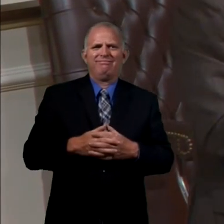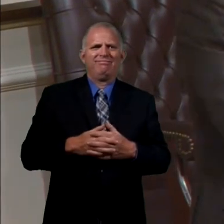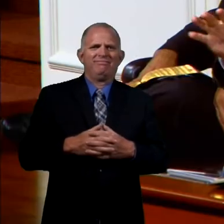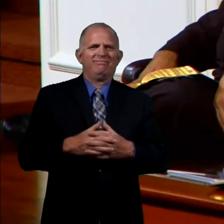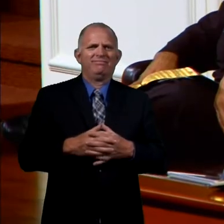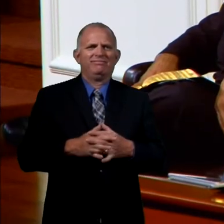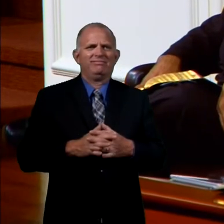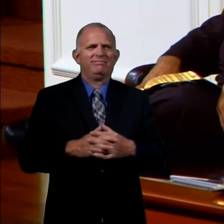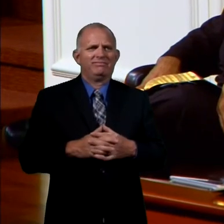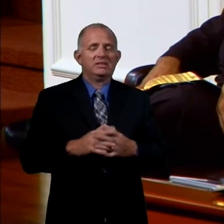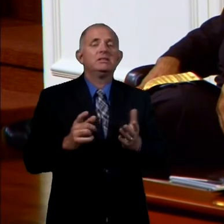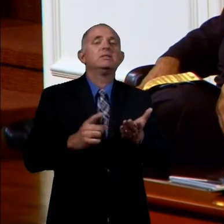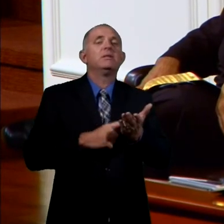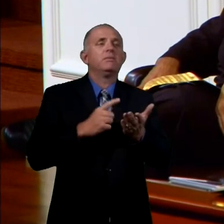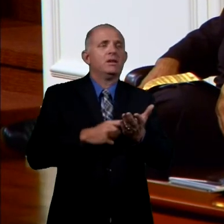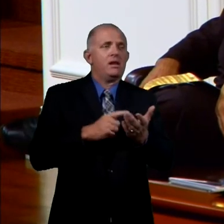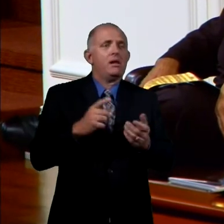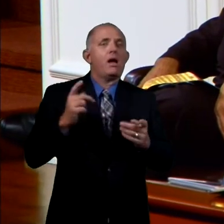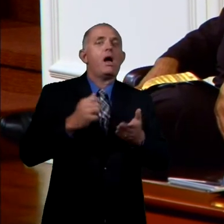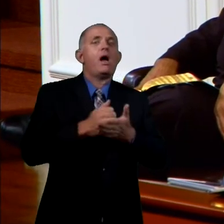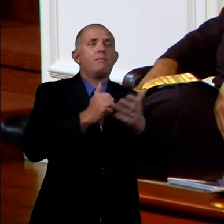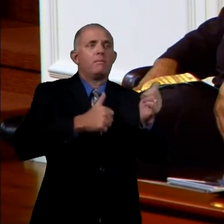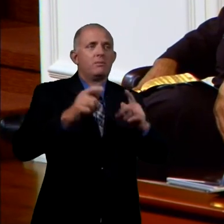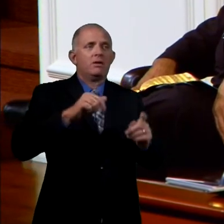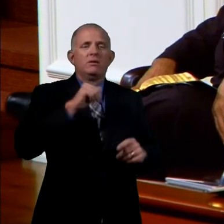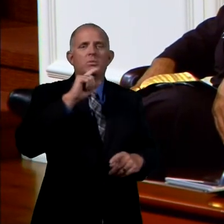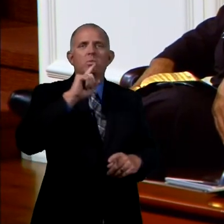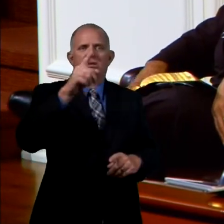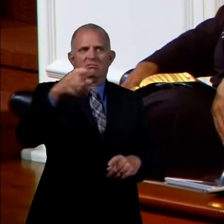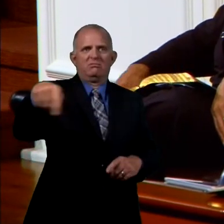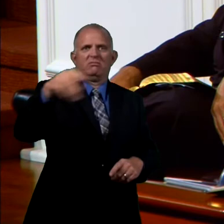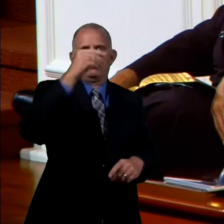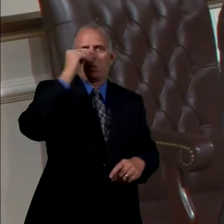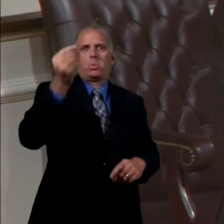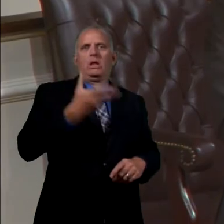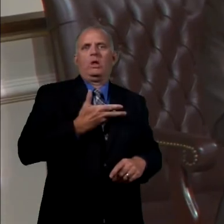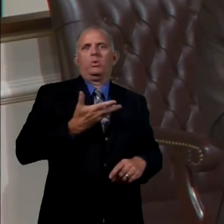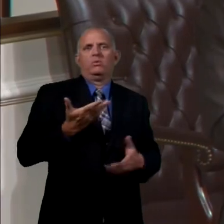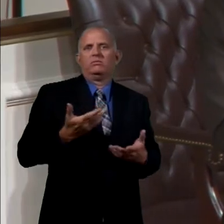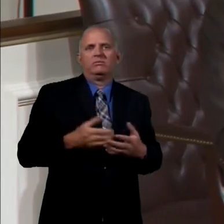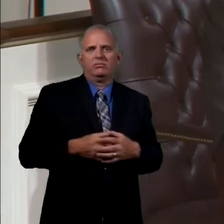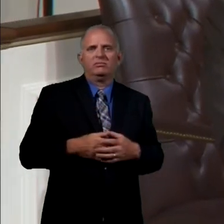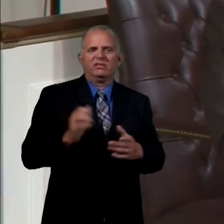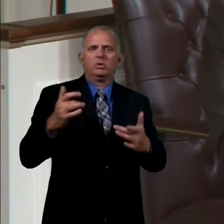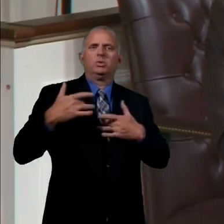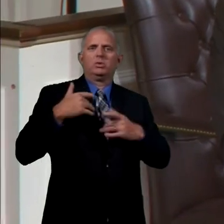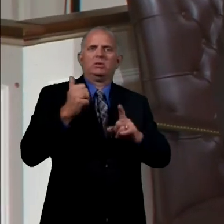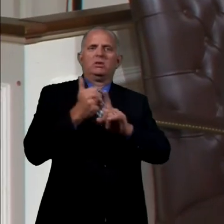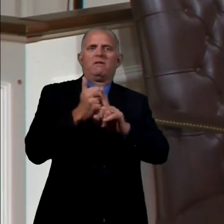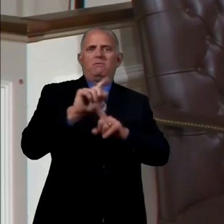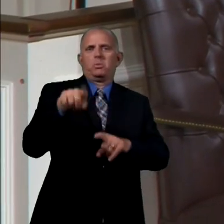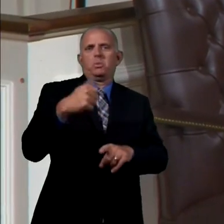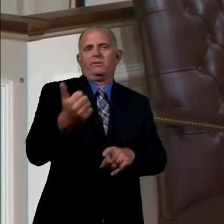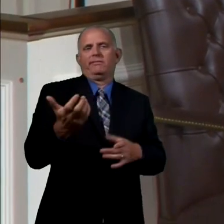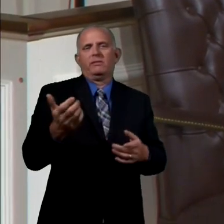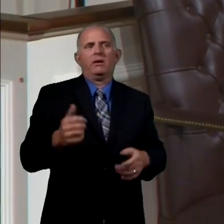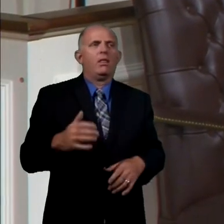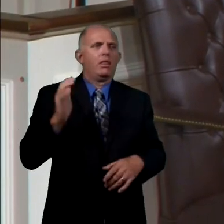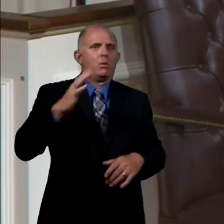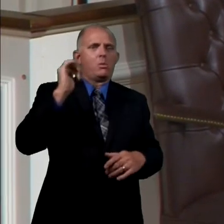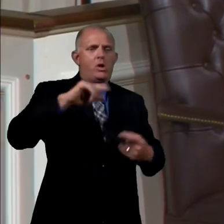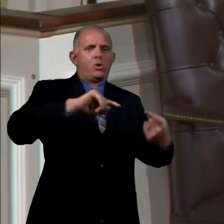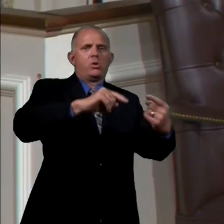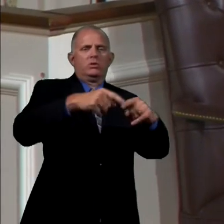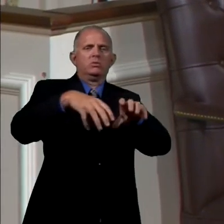And sometimes when you help other people, they aren't going to care about you. They're going to care about themselves. They're